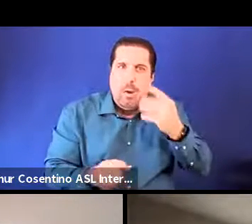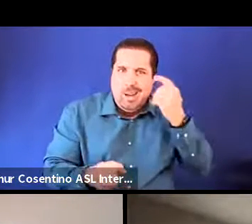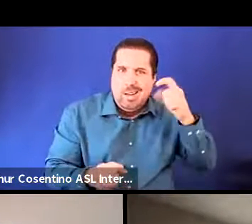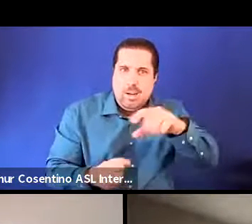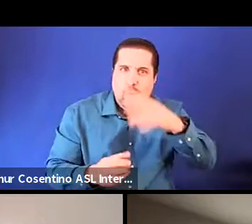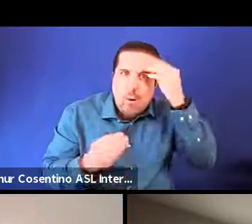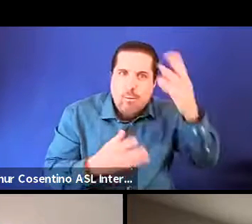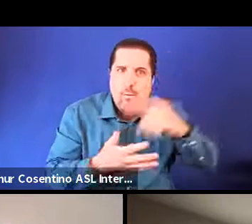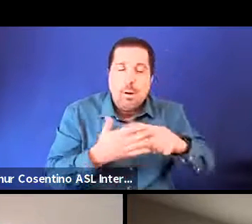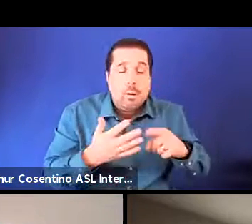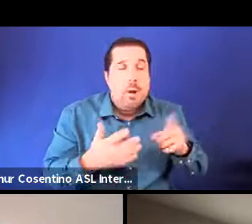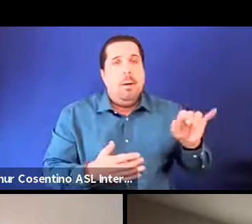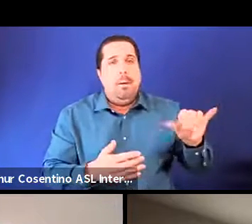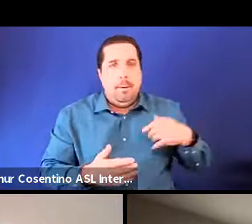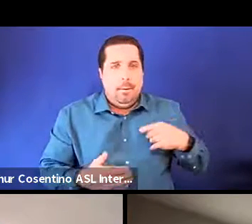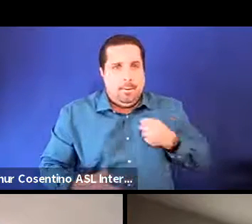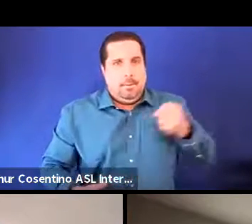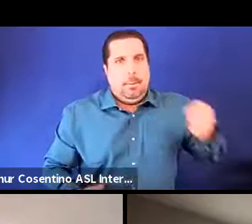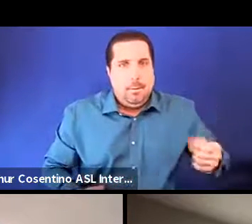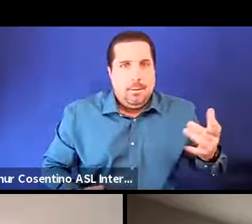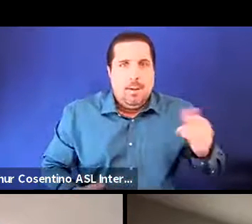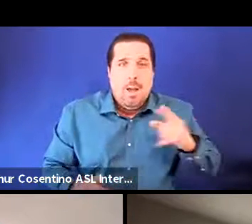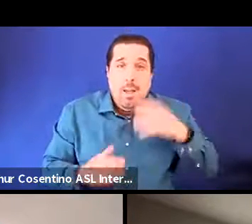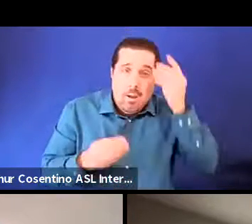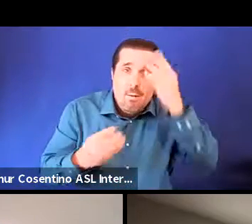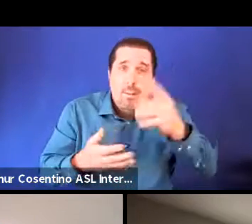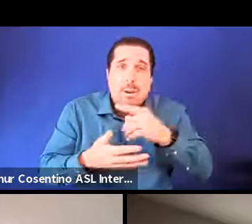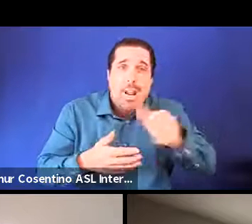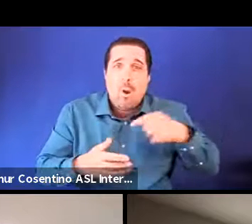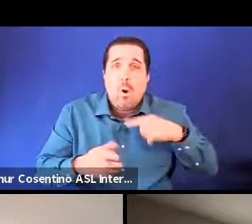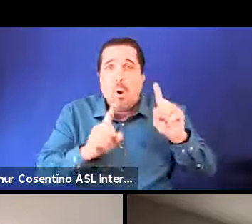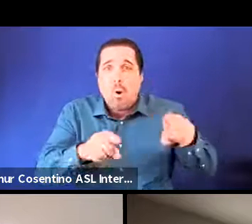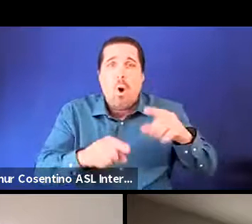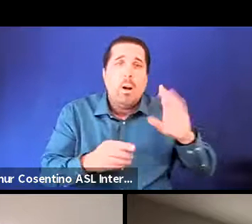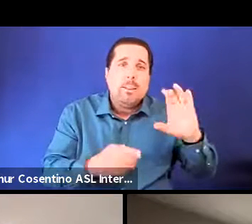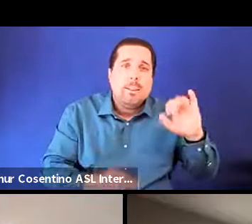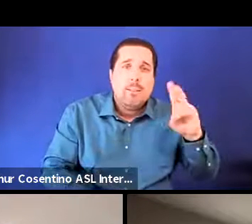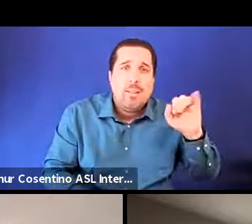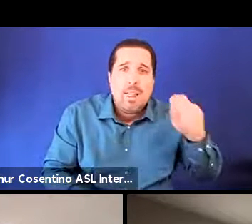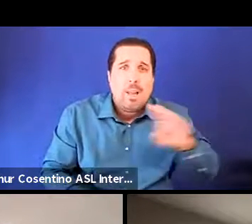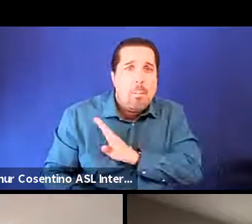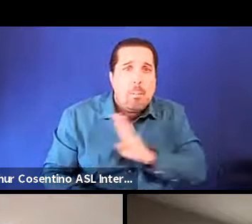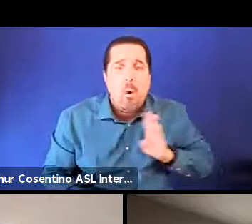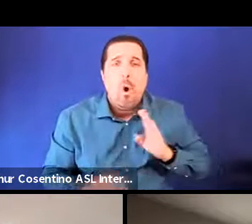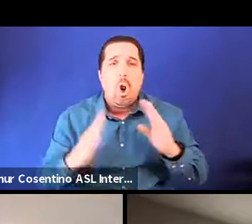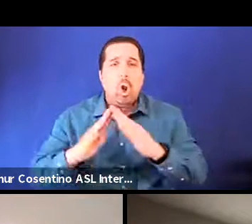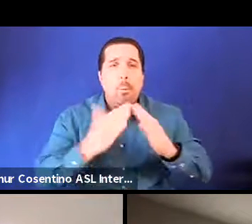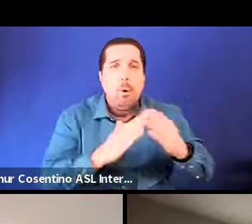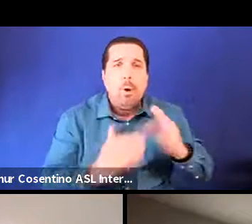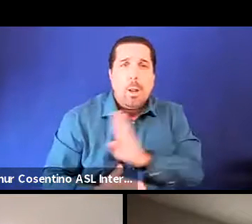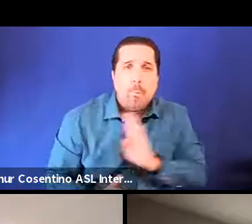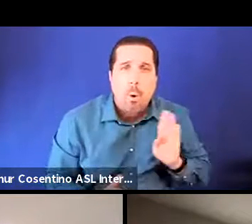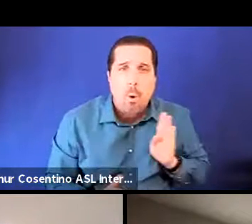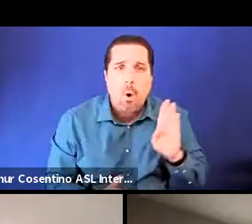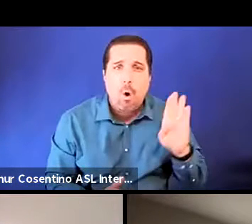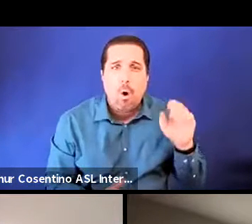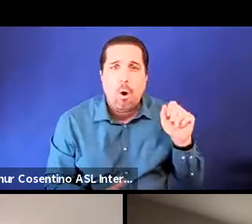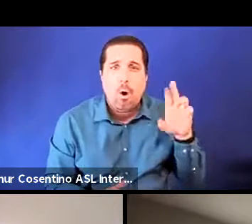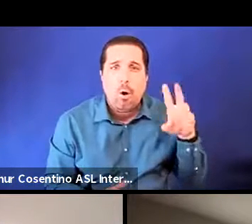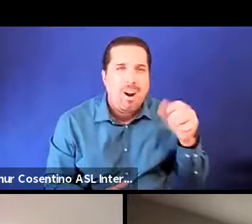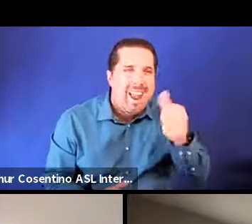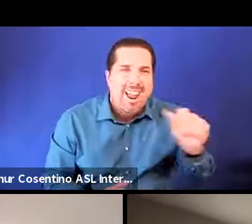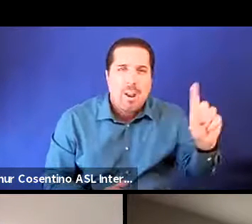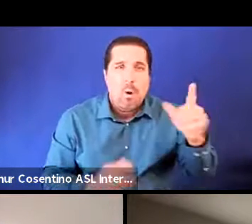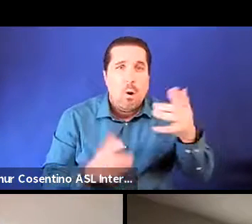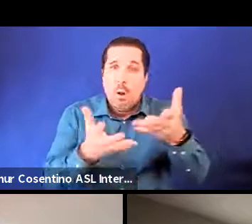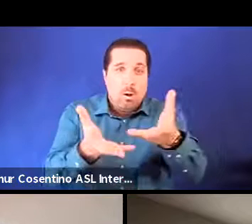I just want to share. Anywhere we go, if you're talking about civilian boards, community-based boards, whatever, just make sure that you get community folks on there. And even on the ones where